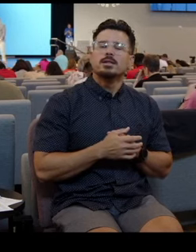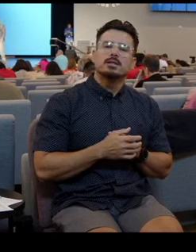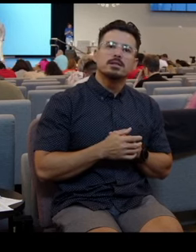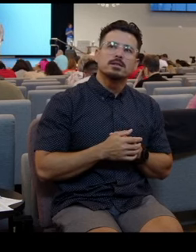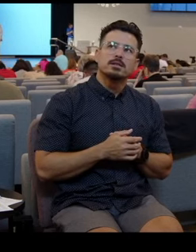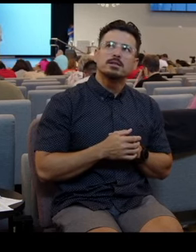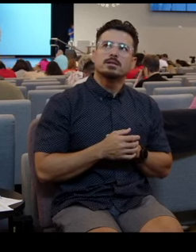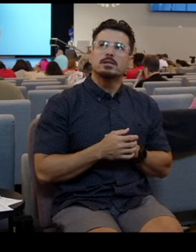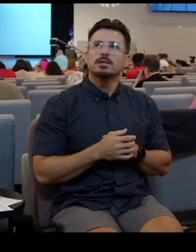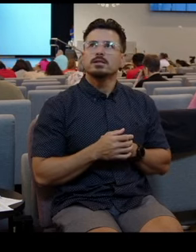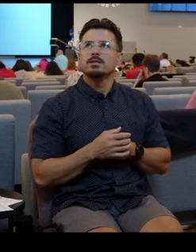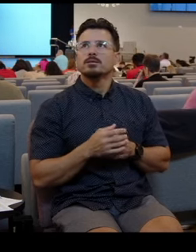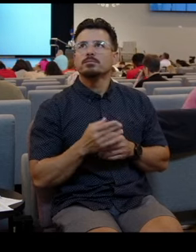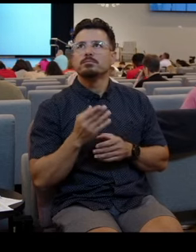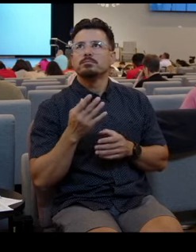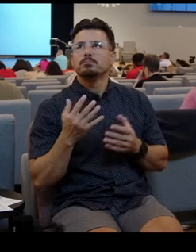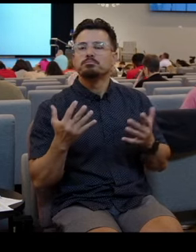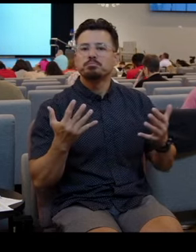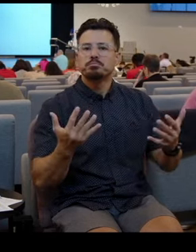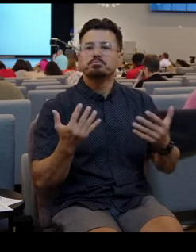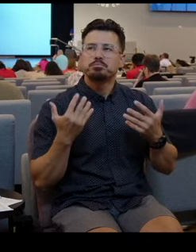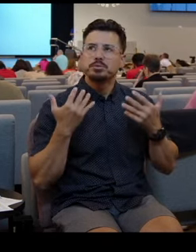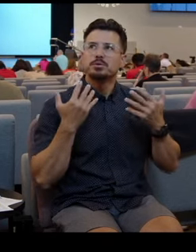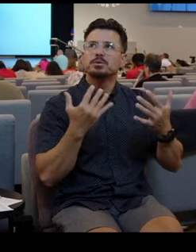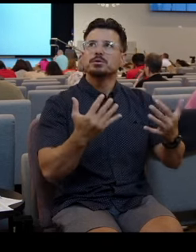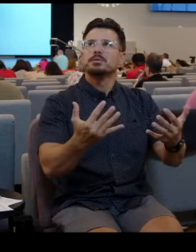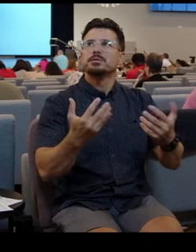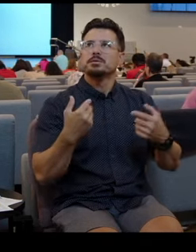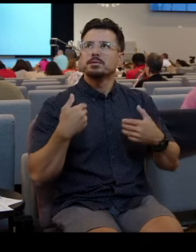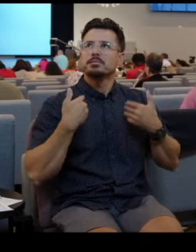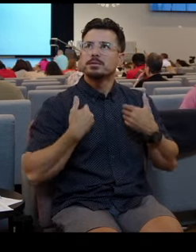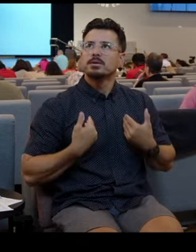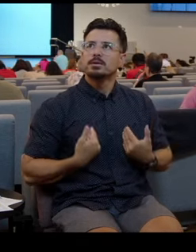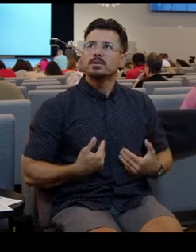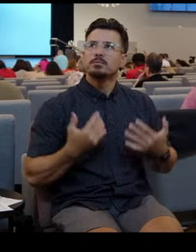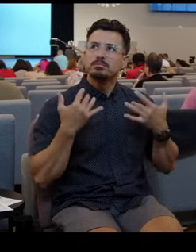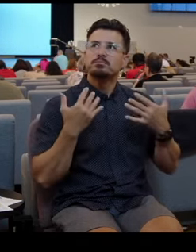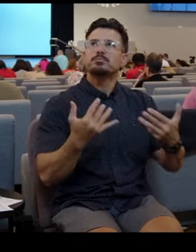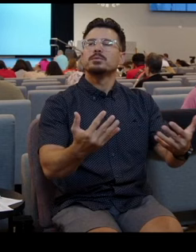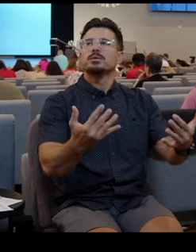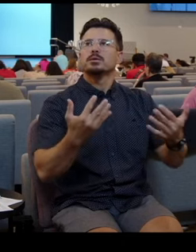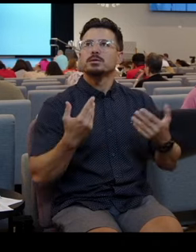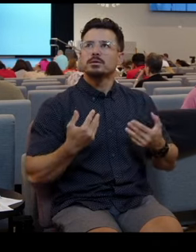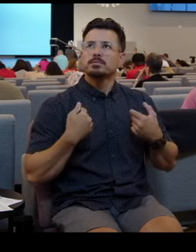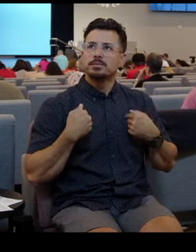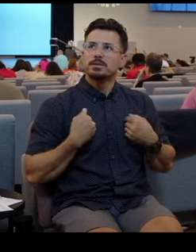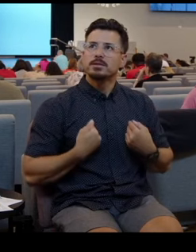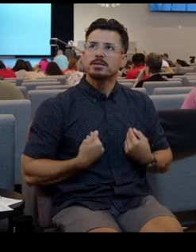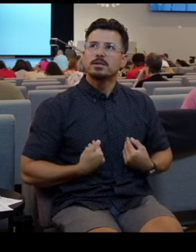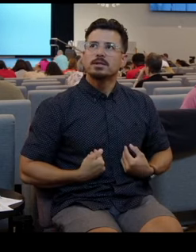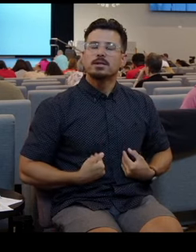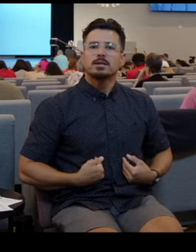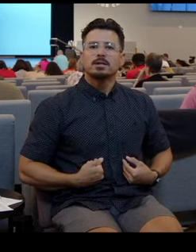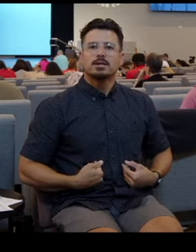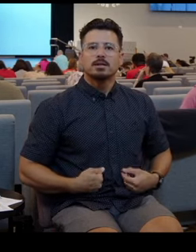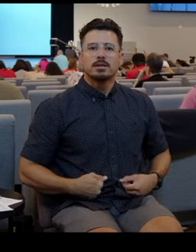Burn in me, Lord. Burn in me.